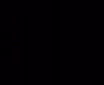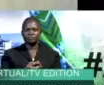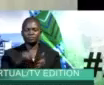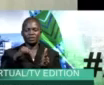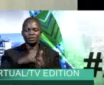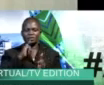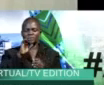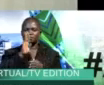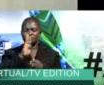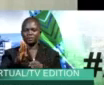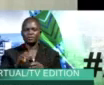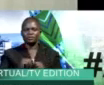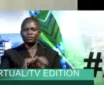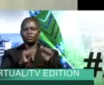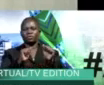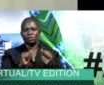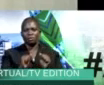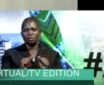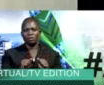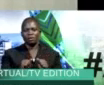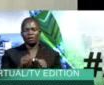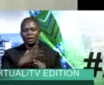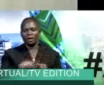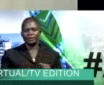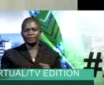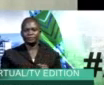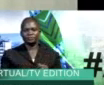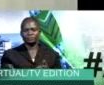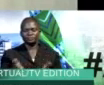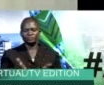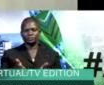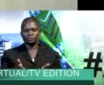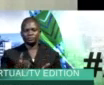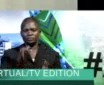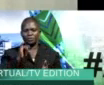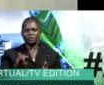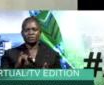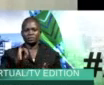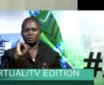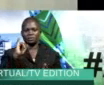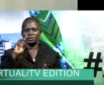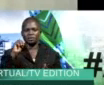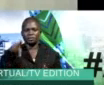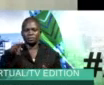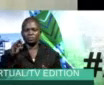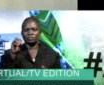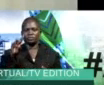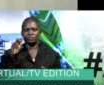that this is being followed and service is